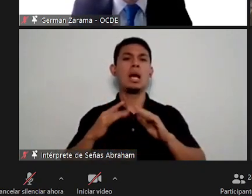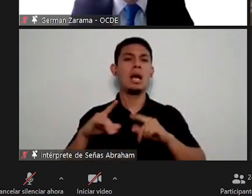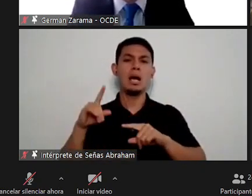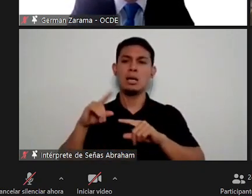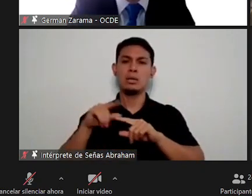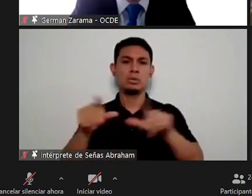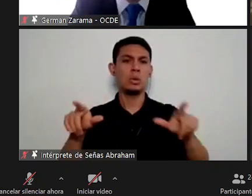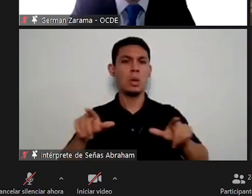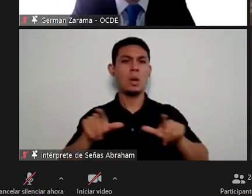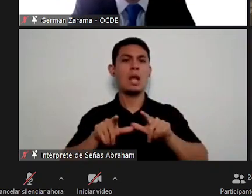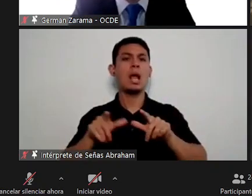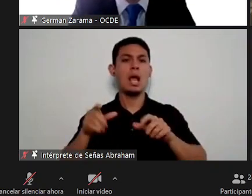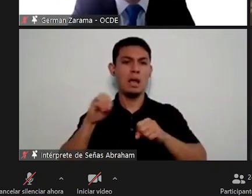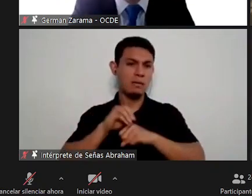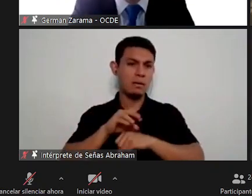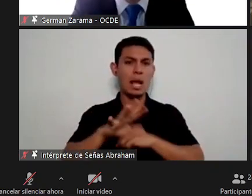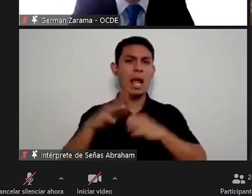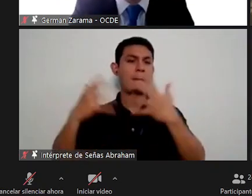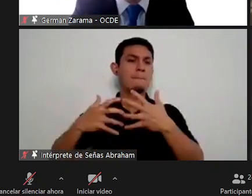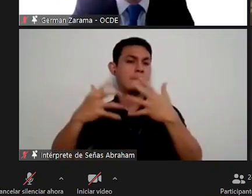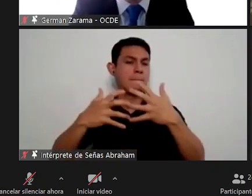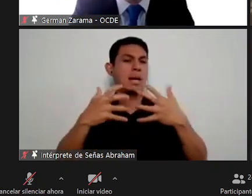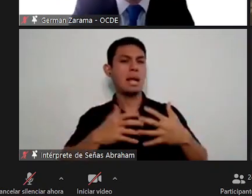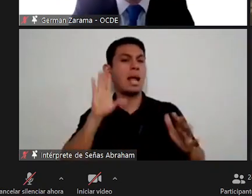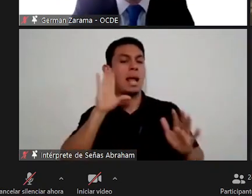citizenship in the areas of influence of our businesses